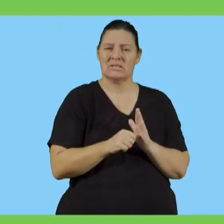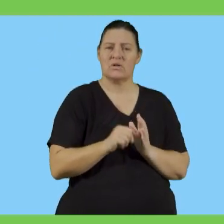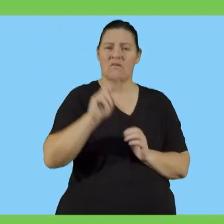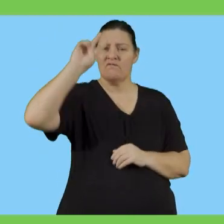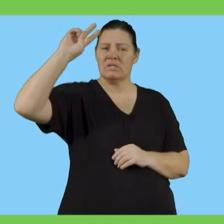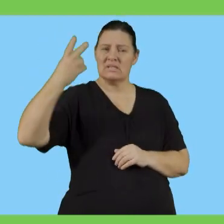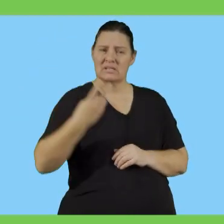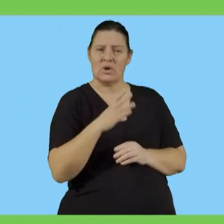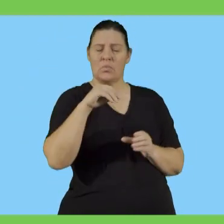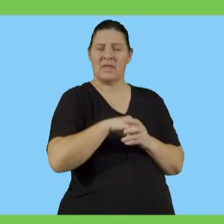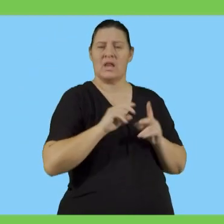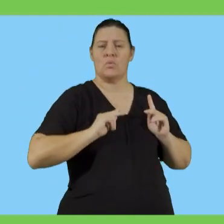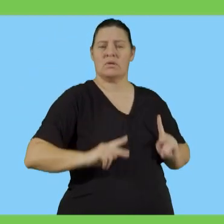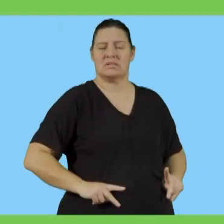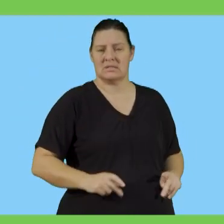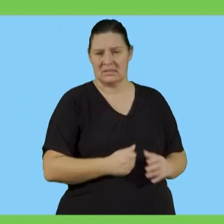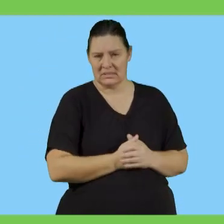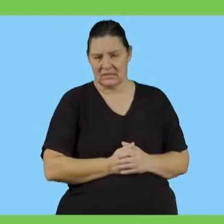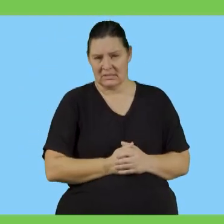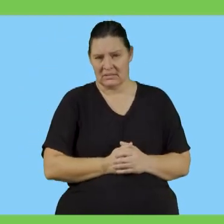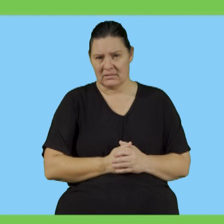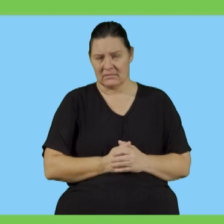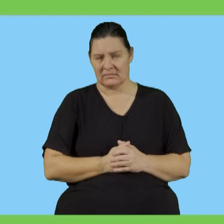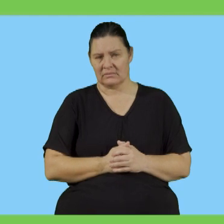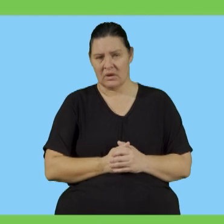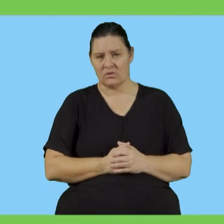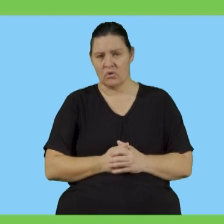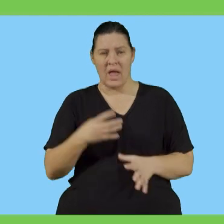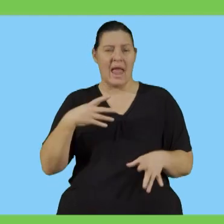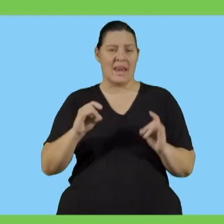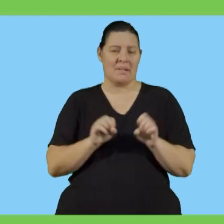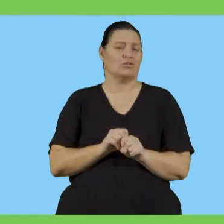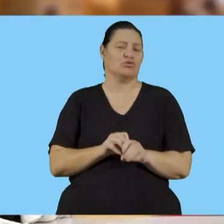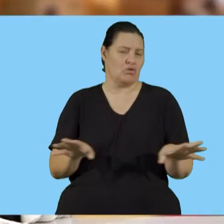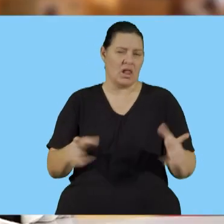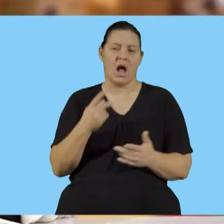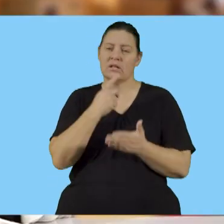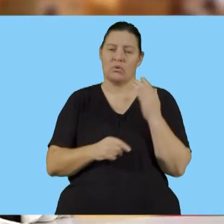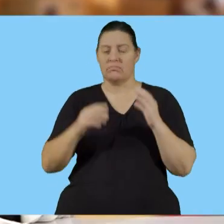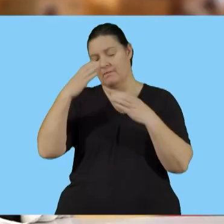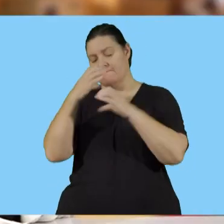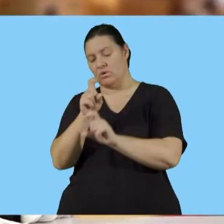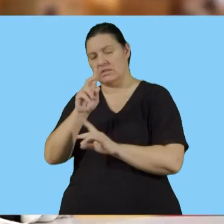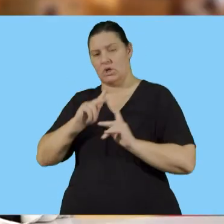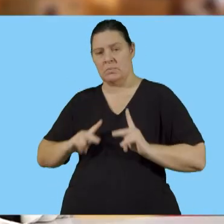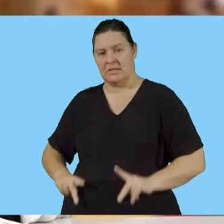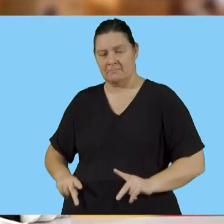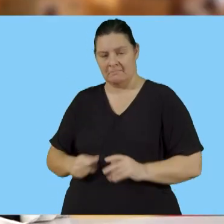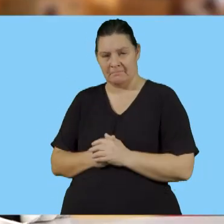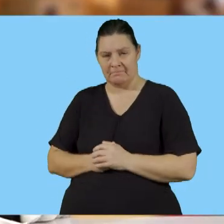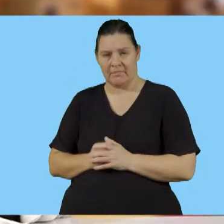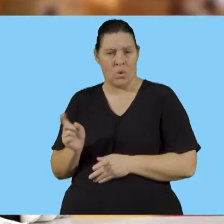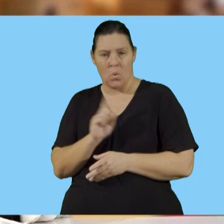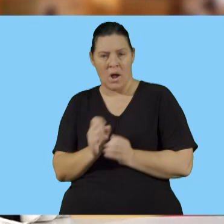of photosynthesis in humans. Now, we are not talking about animals in general. We are just talking about human